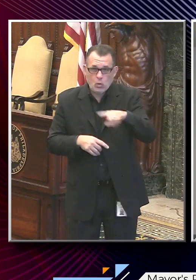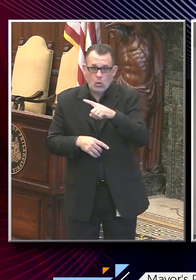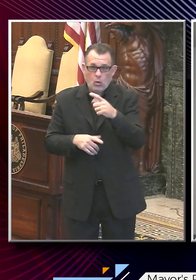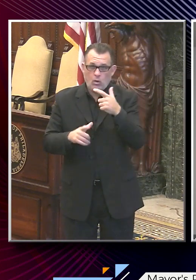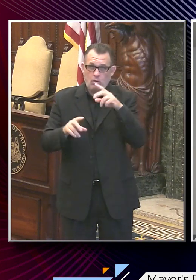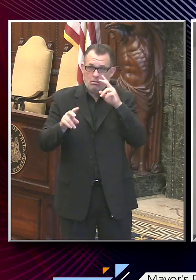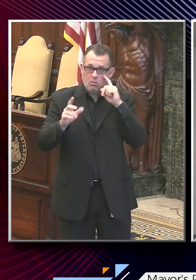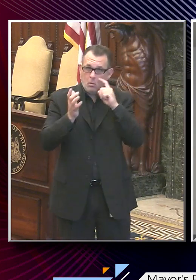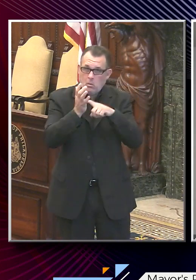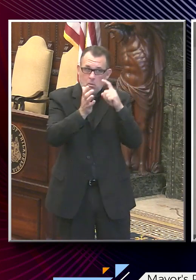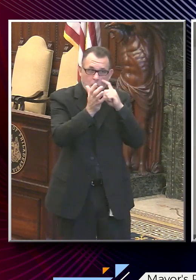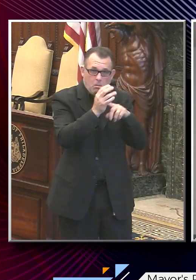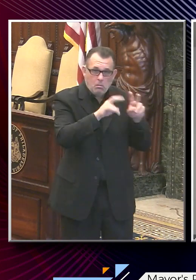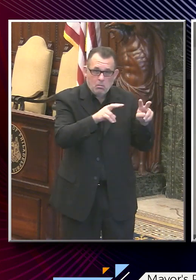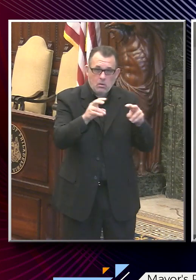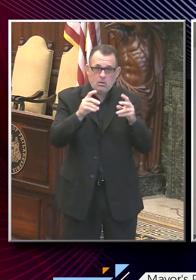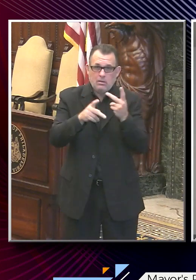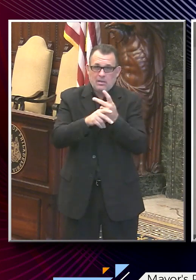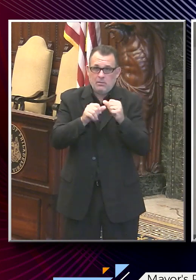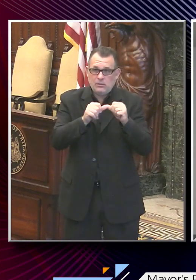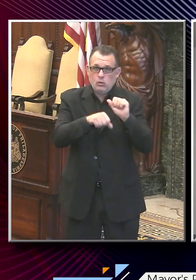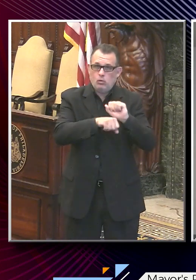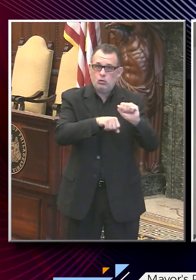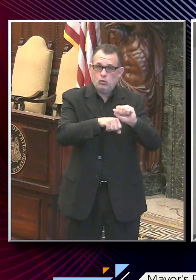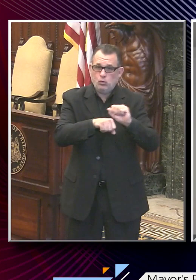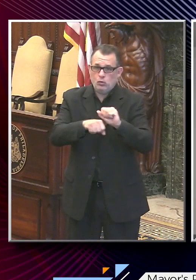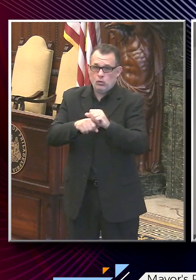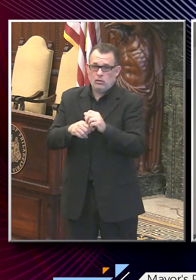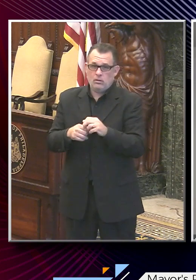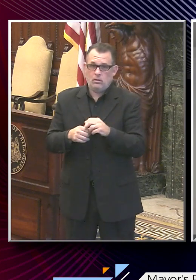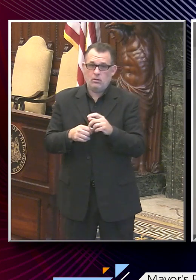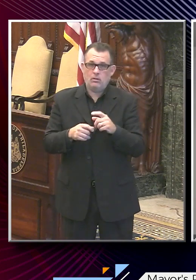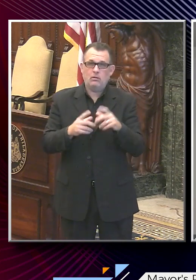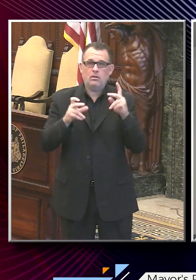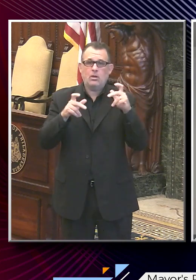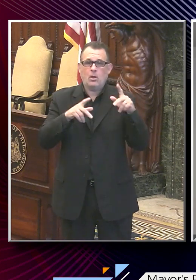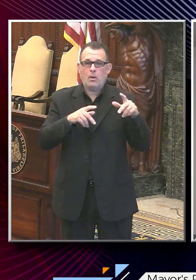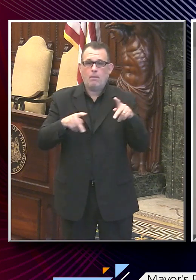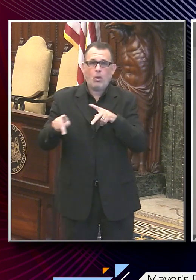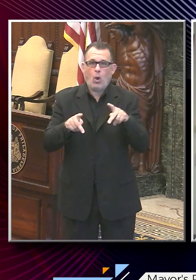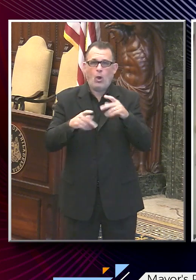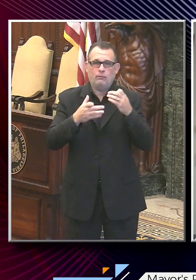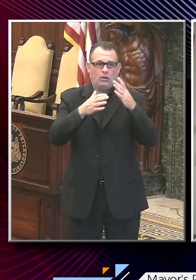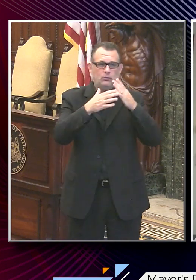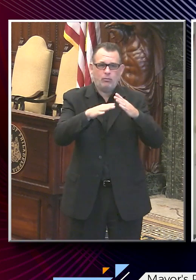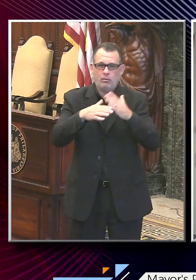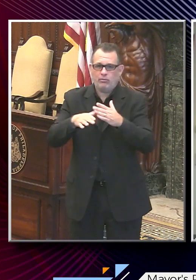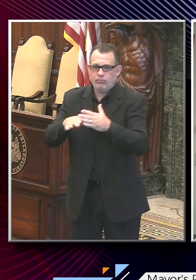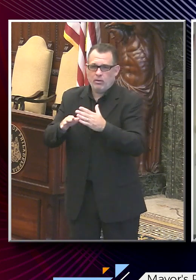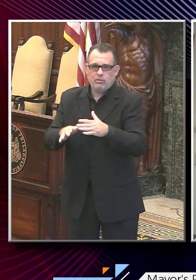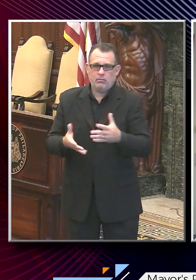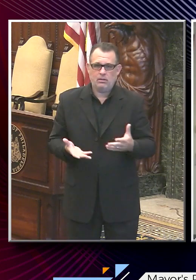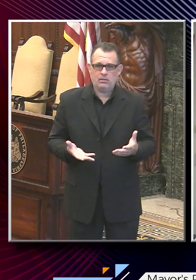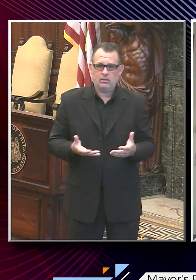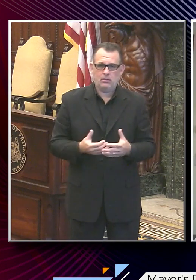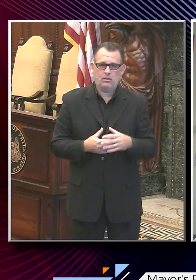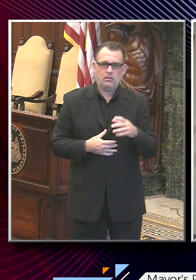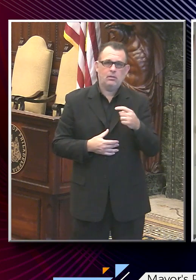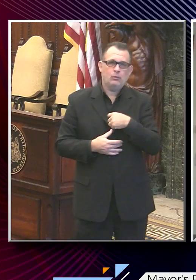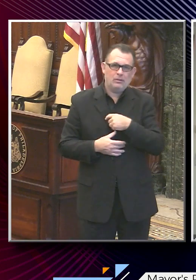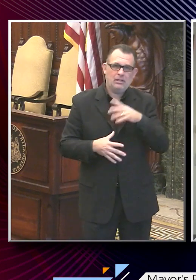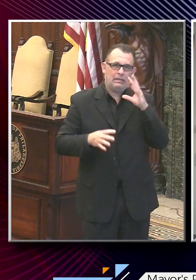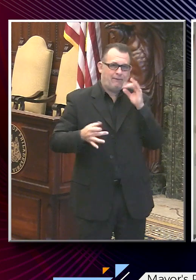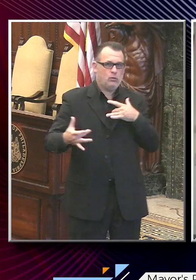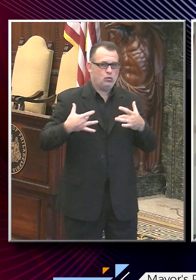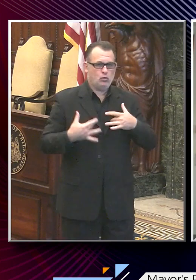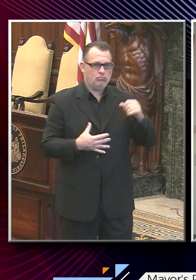at containment efforts, you know, plans to break up parties and the such? We are definitely concerned about college students